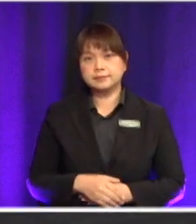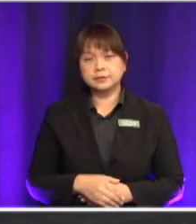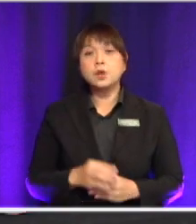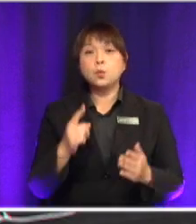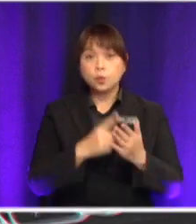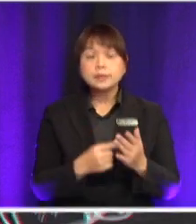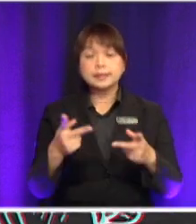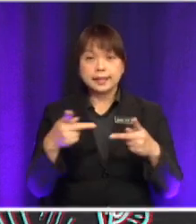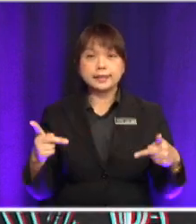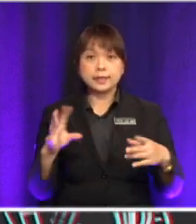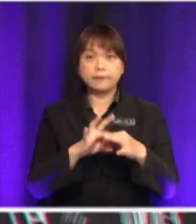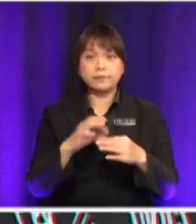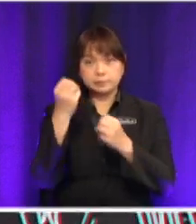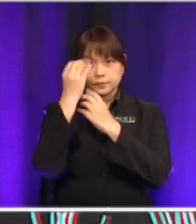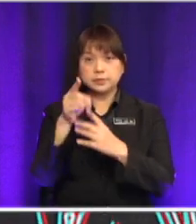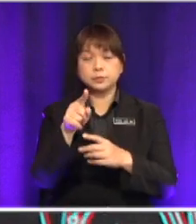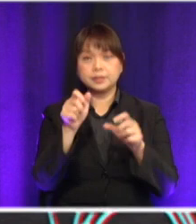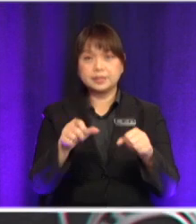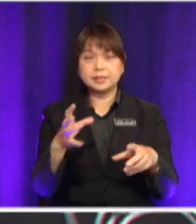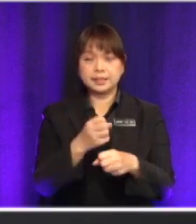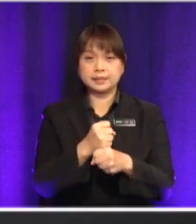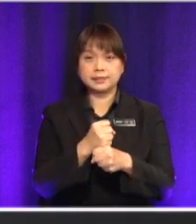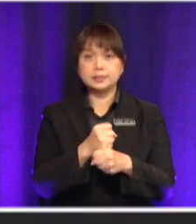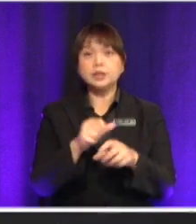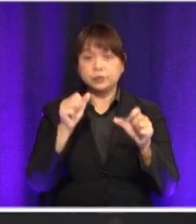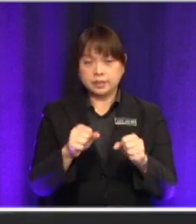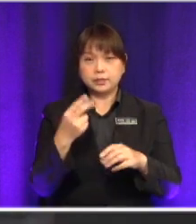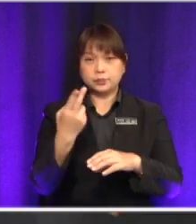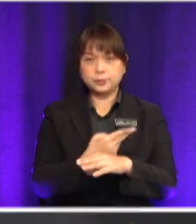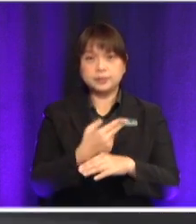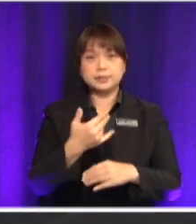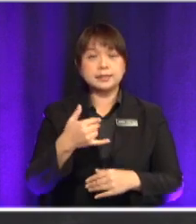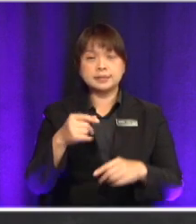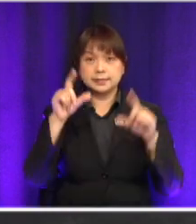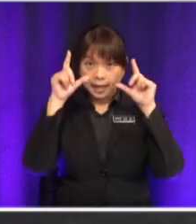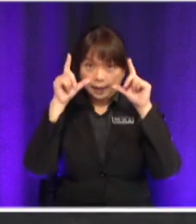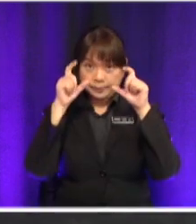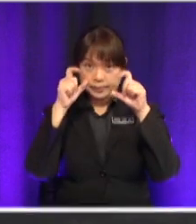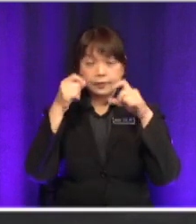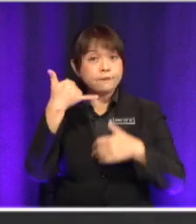using a mobile phone? Yeah. You can use the camera to take videos.